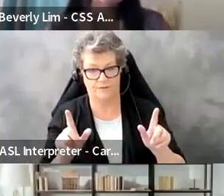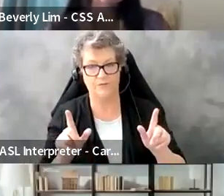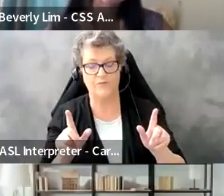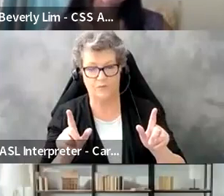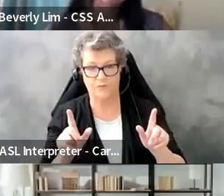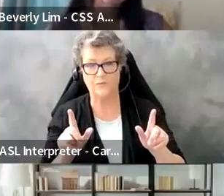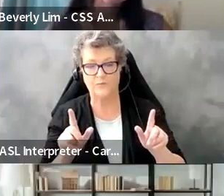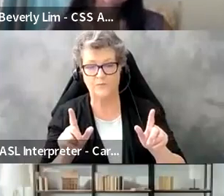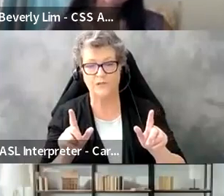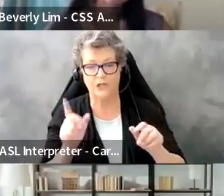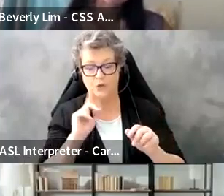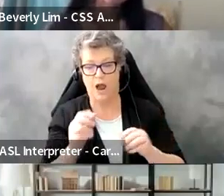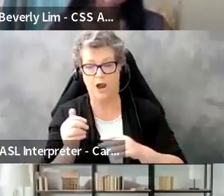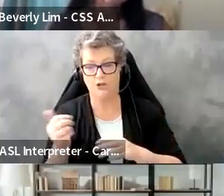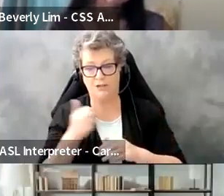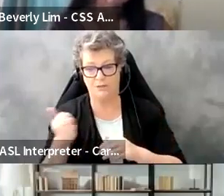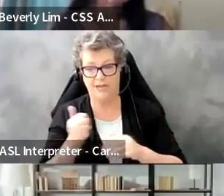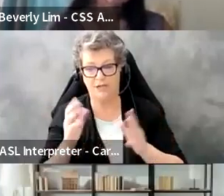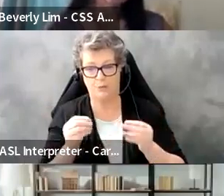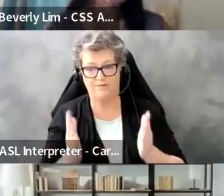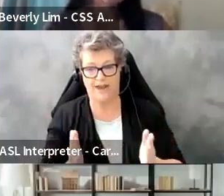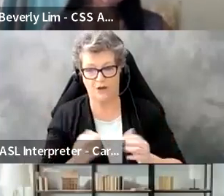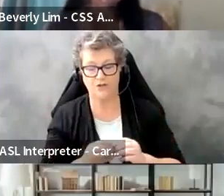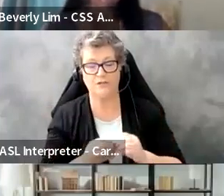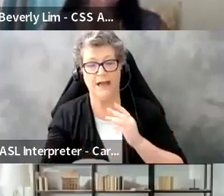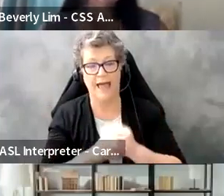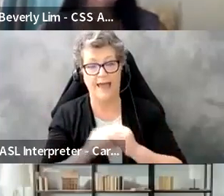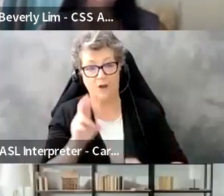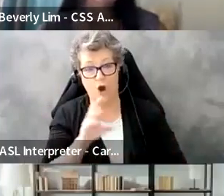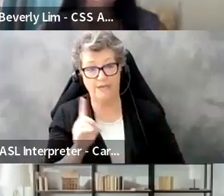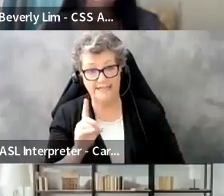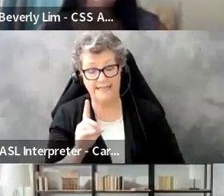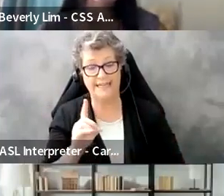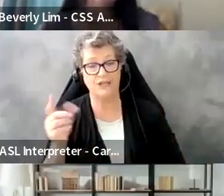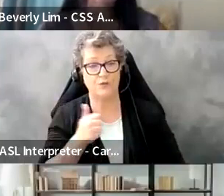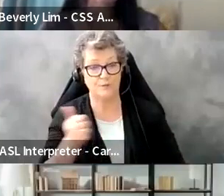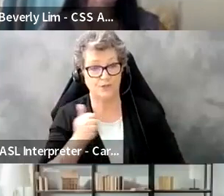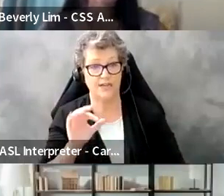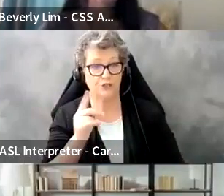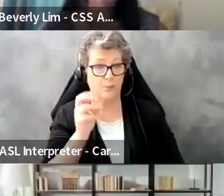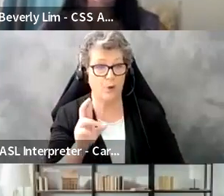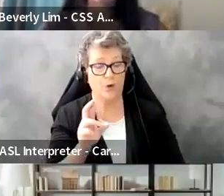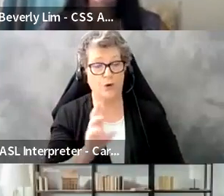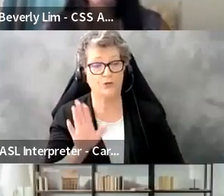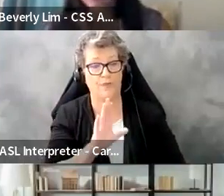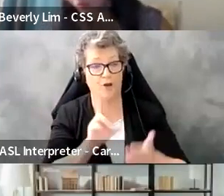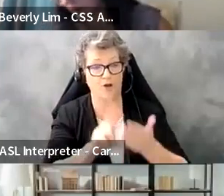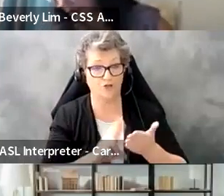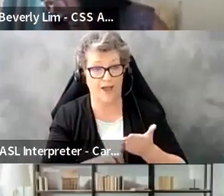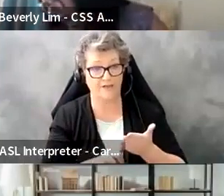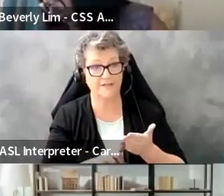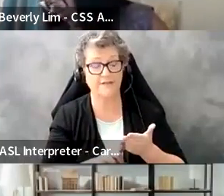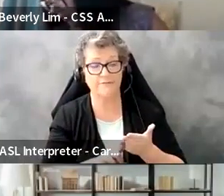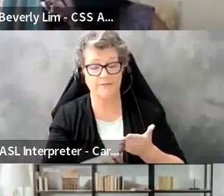to our transportation providers, adding R&D transportation broker to their contracts, which